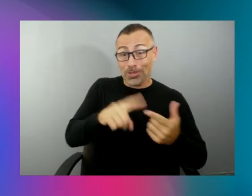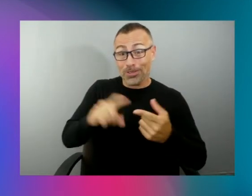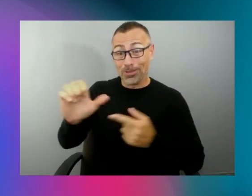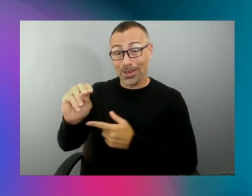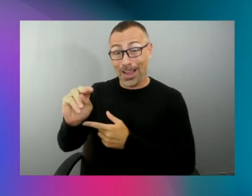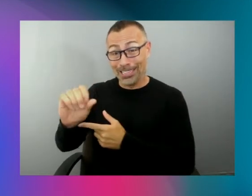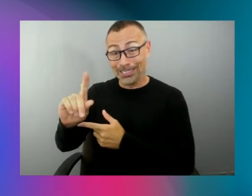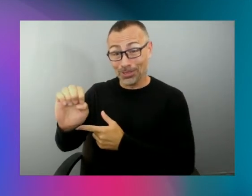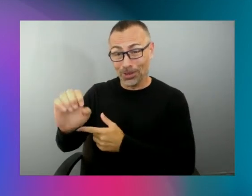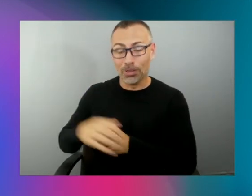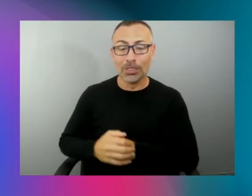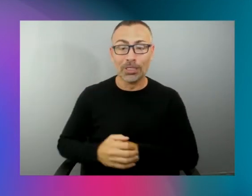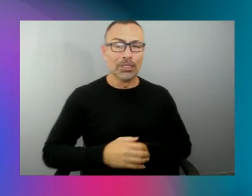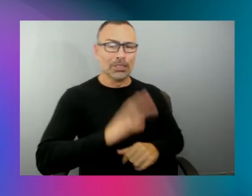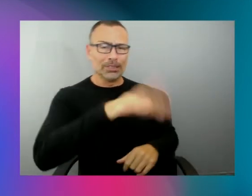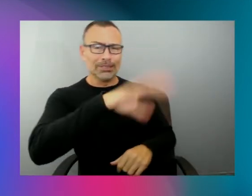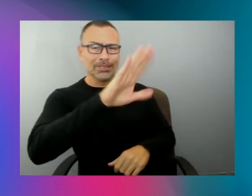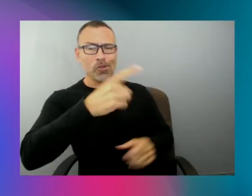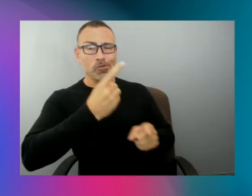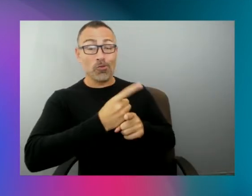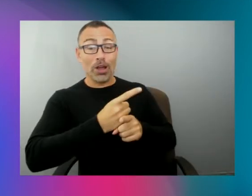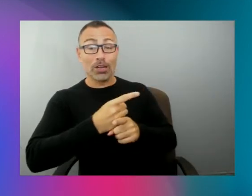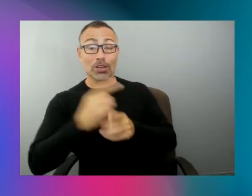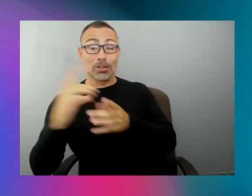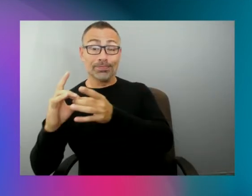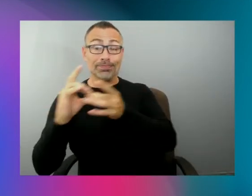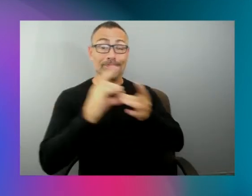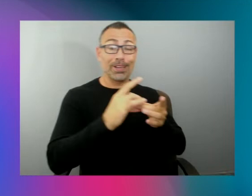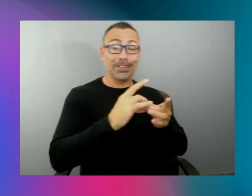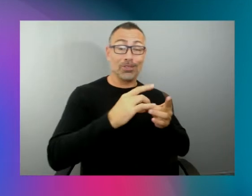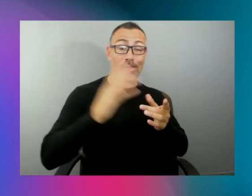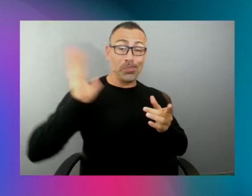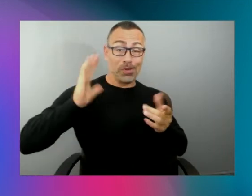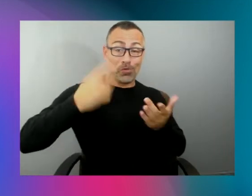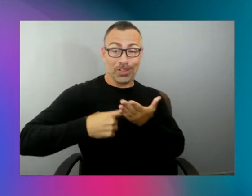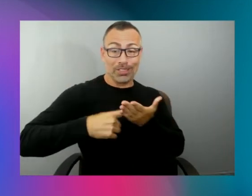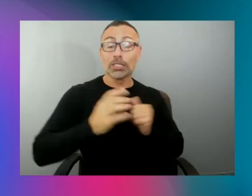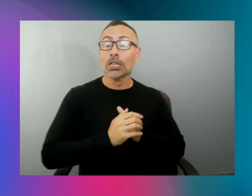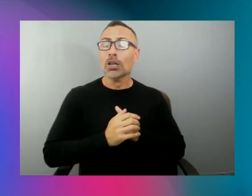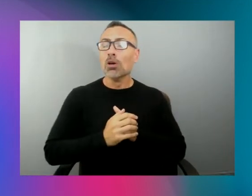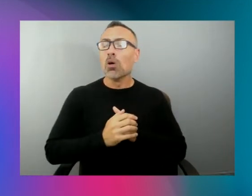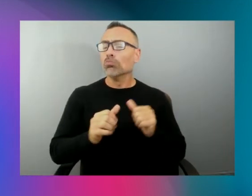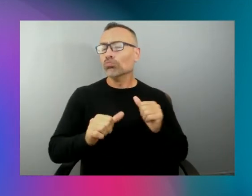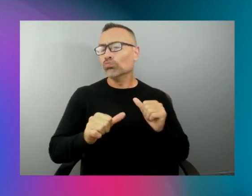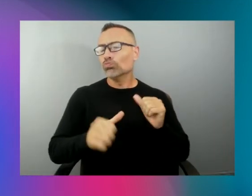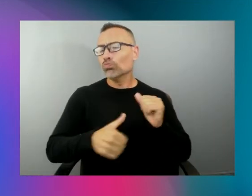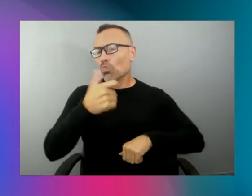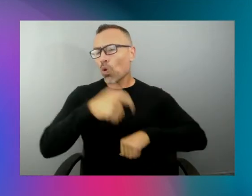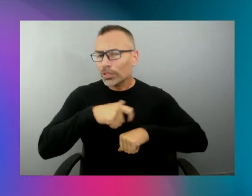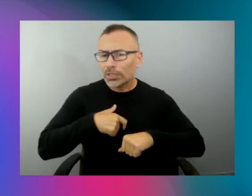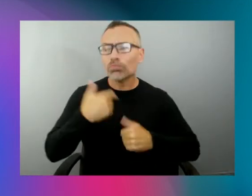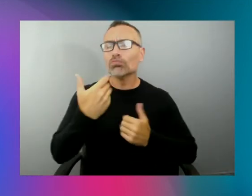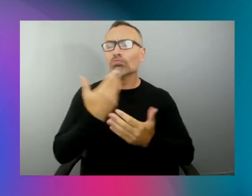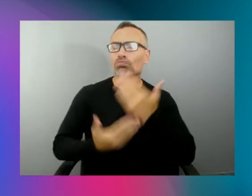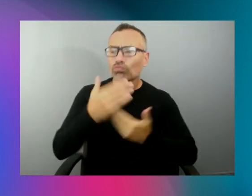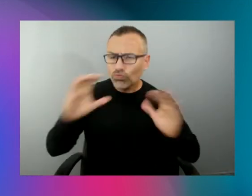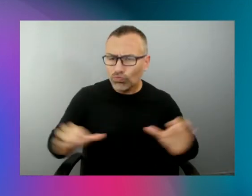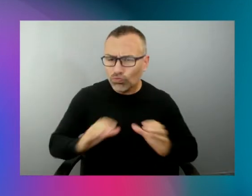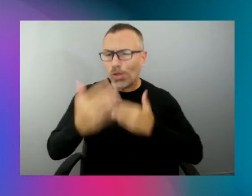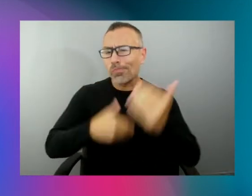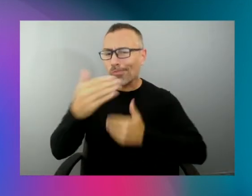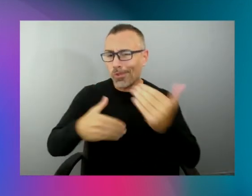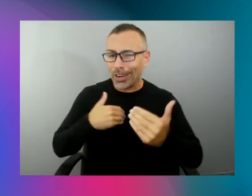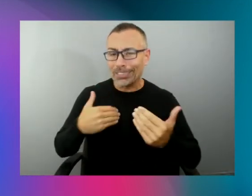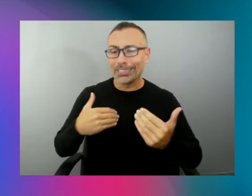what we were talking about earlier too, right? Like typically a manual process that a security team reviews a ticket and comes back in and provisions